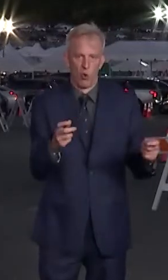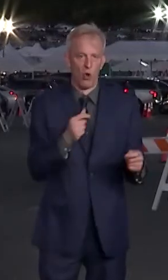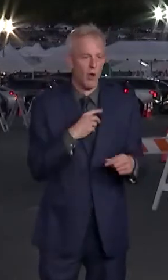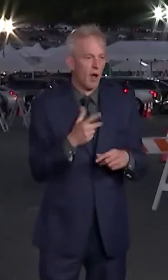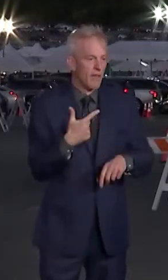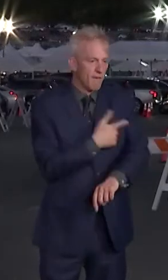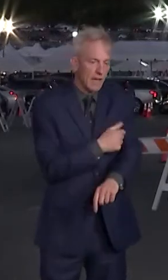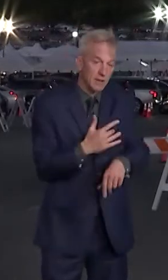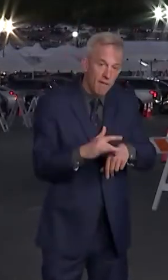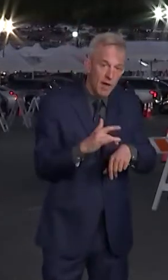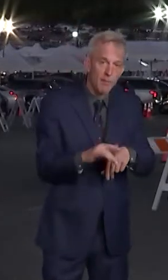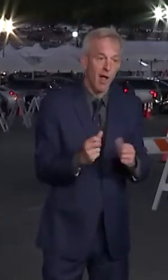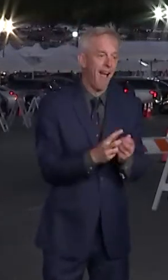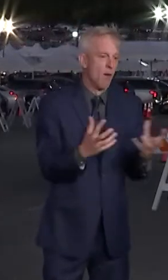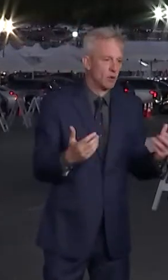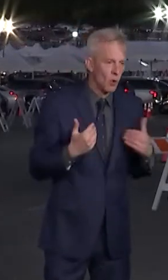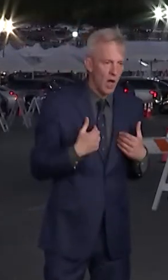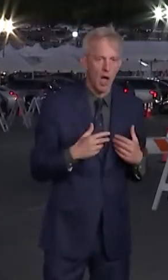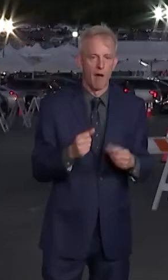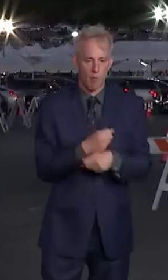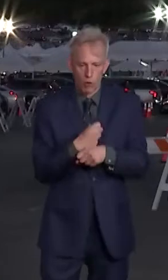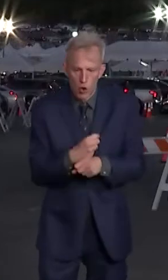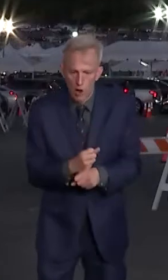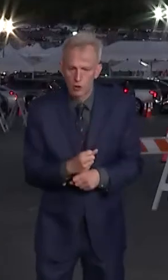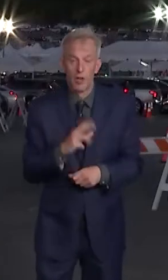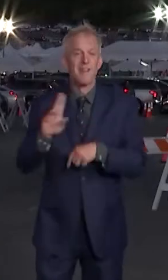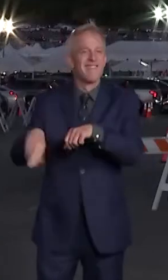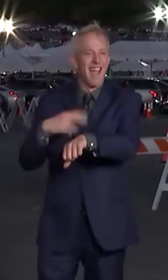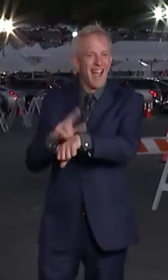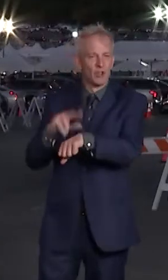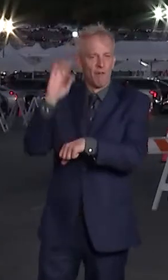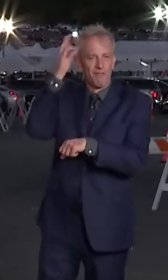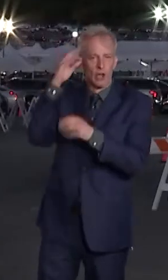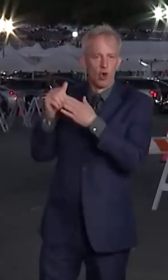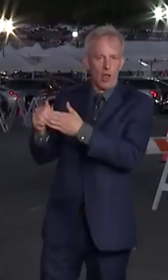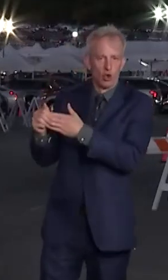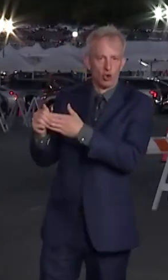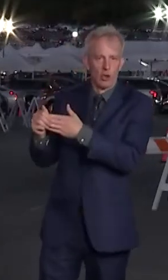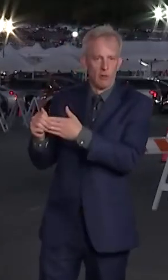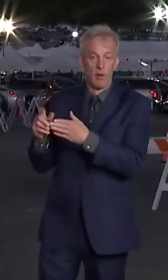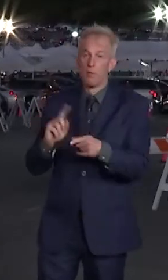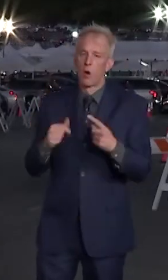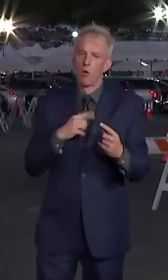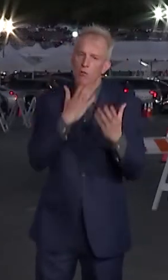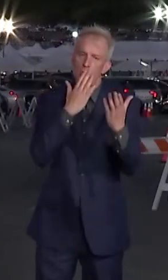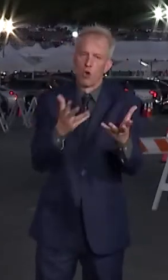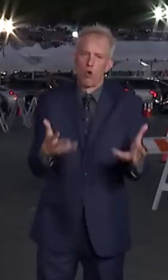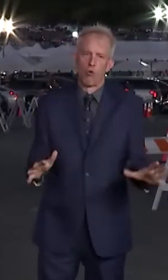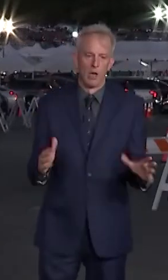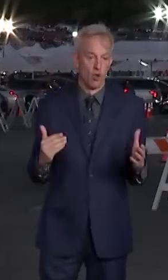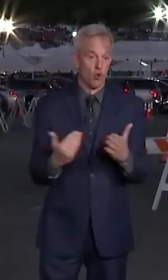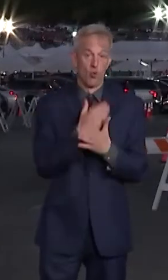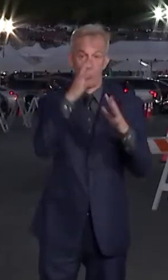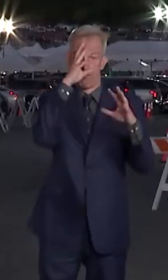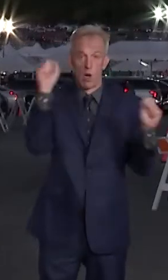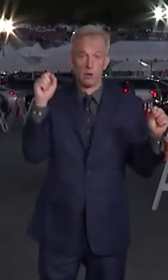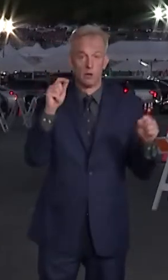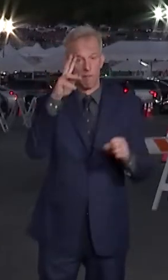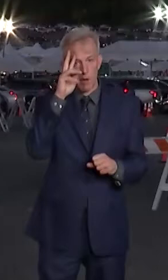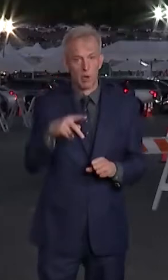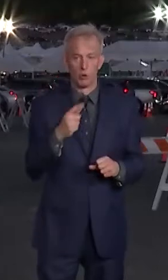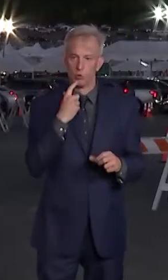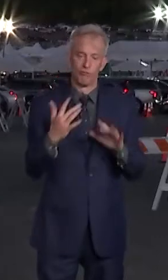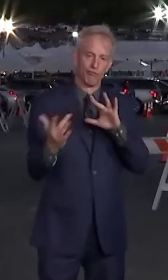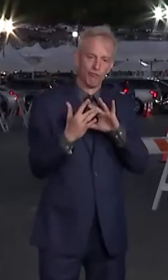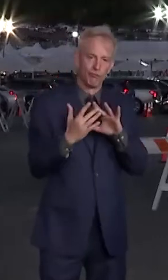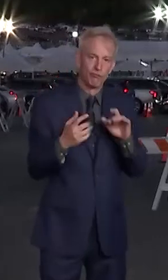production, national leadership. But I want to thank already the new administration who has reached out to us, talked to